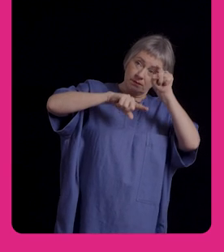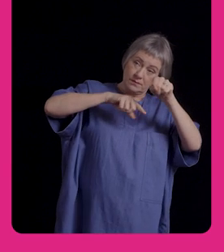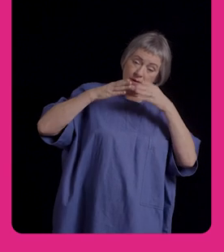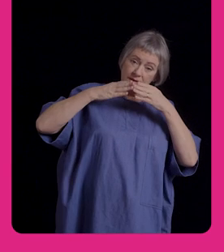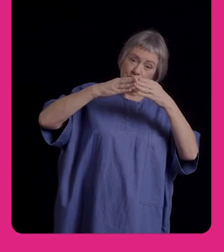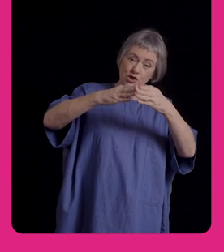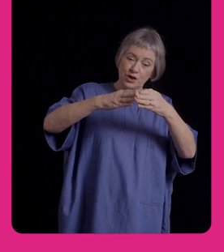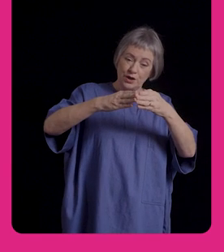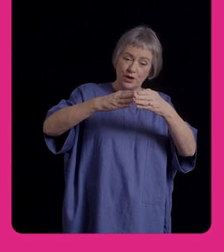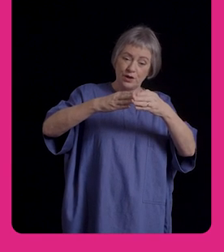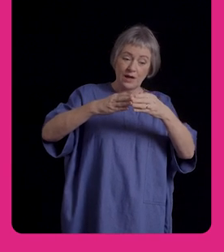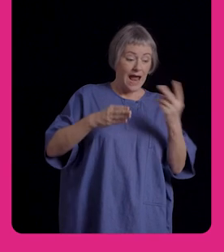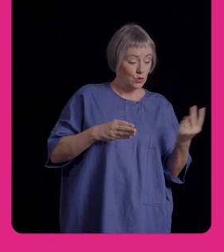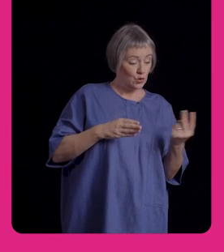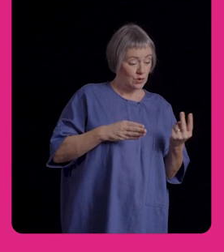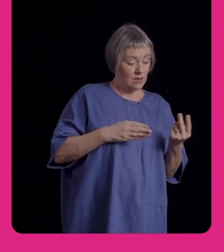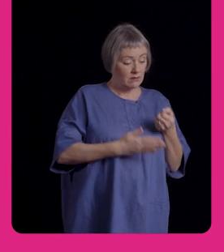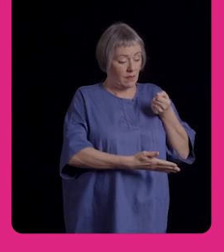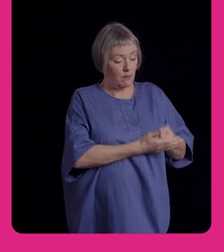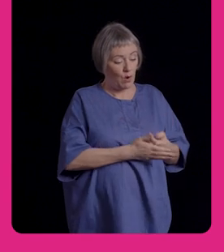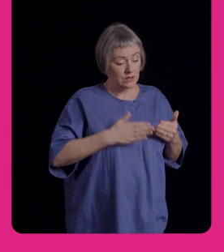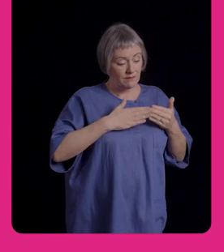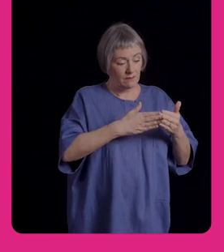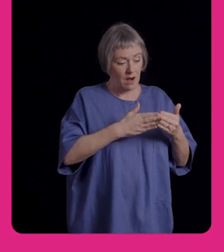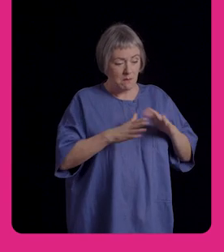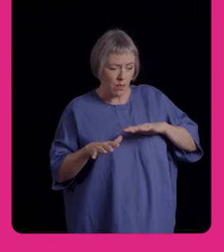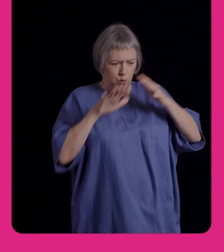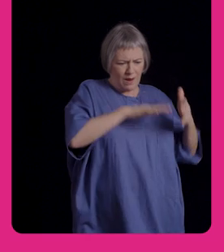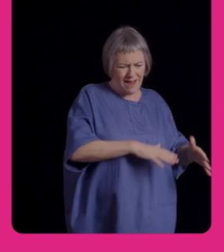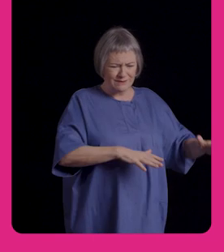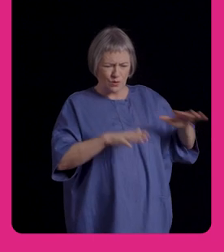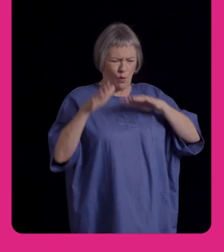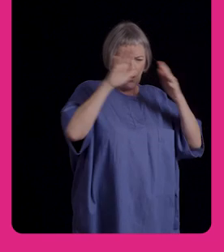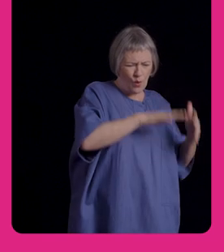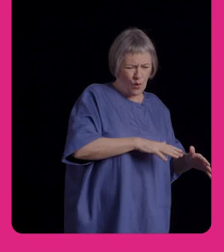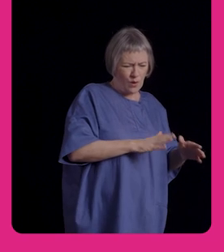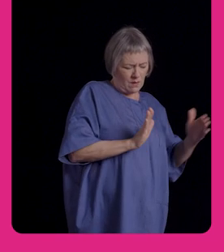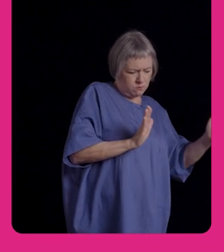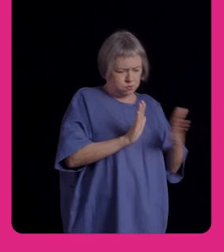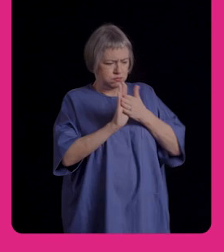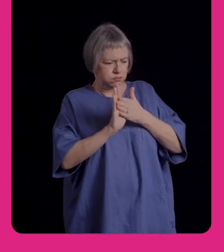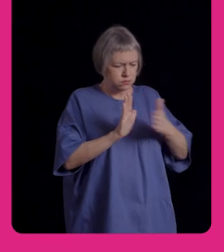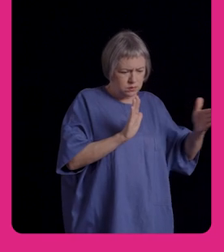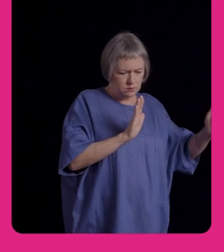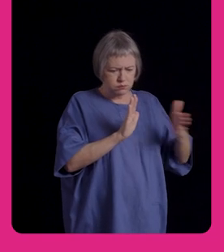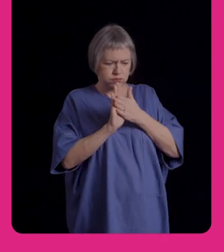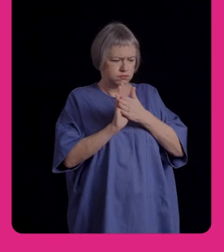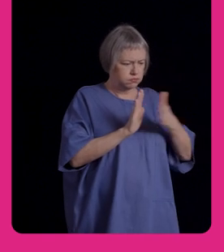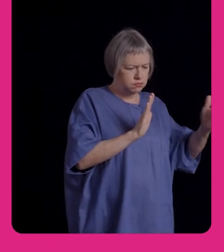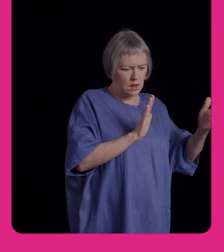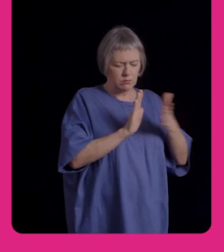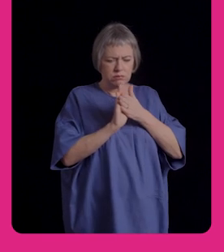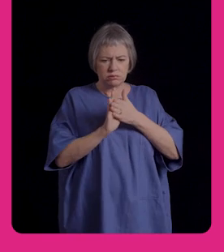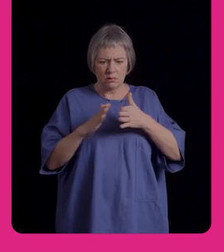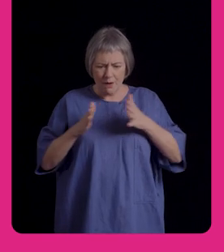are in the little boat at the bottom. As the waves are getting rougher, I think the boat is starting to like hit up against the hull of the much